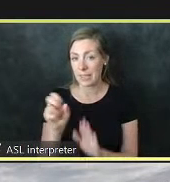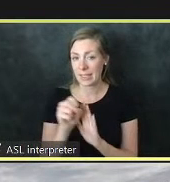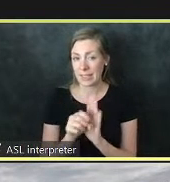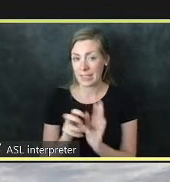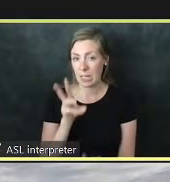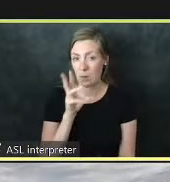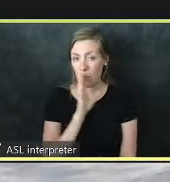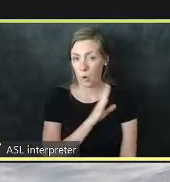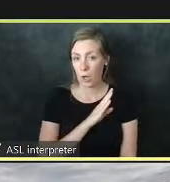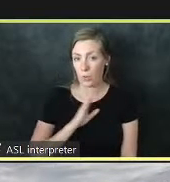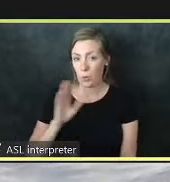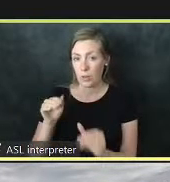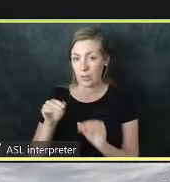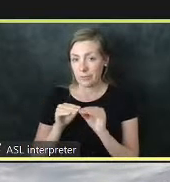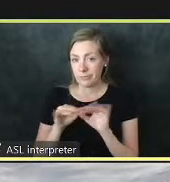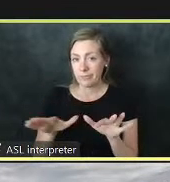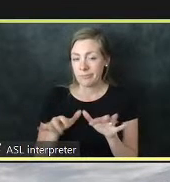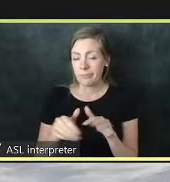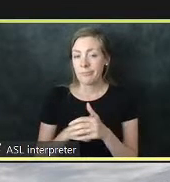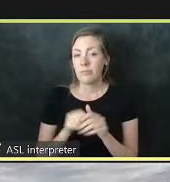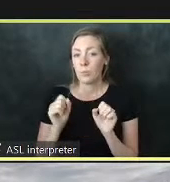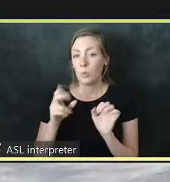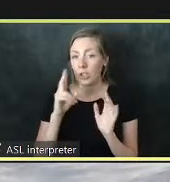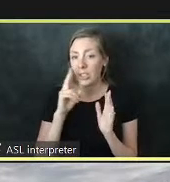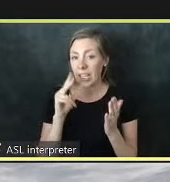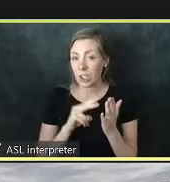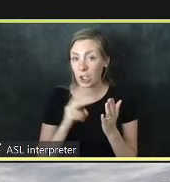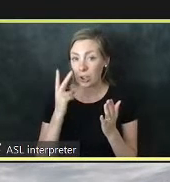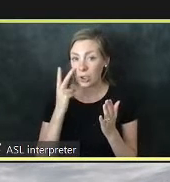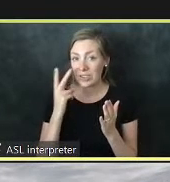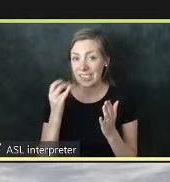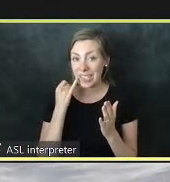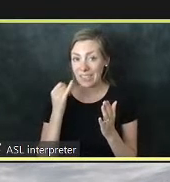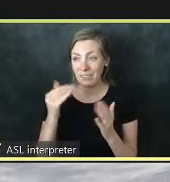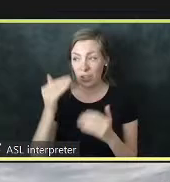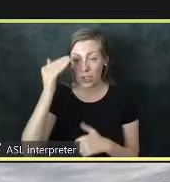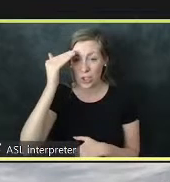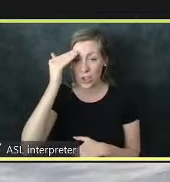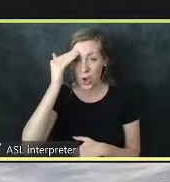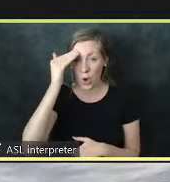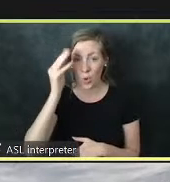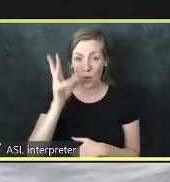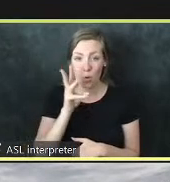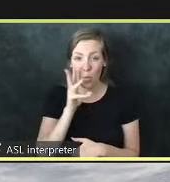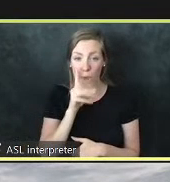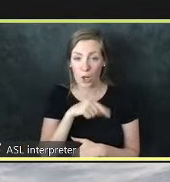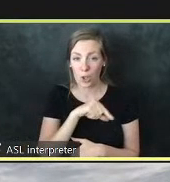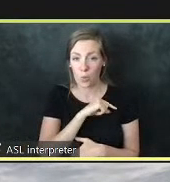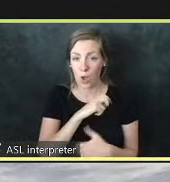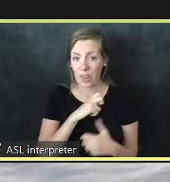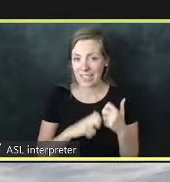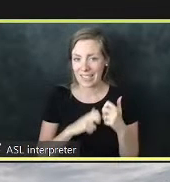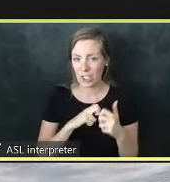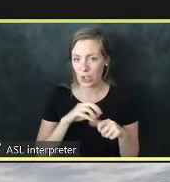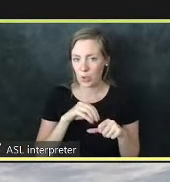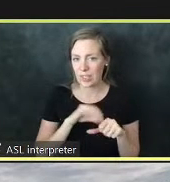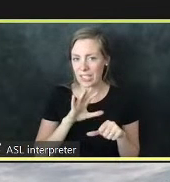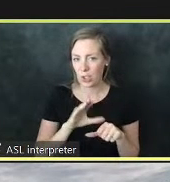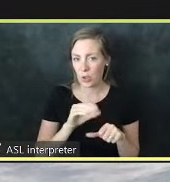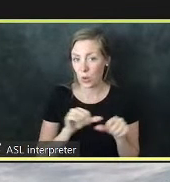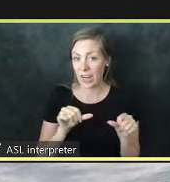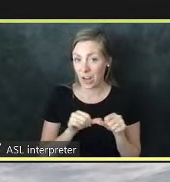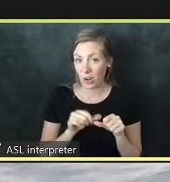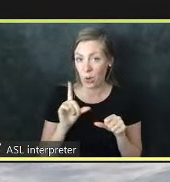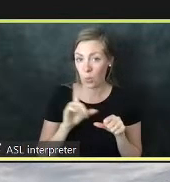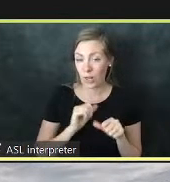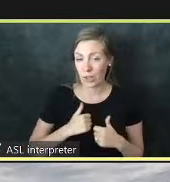que where el you Estado ha can go to puesto, see if there is también known pueden mirar a ver si quality hay issues algún with the neighborhood, problema de and